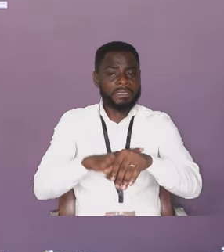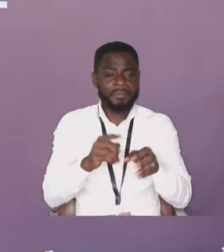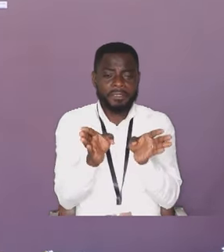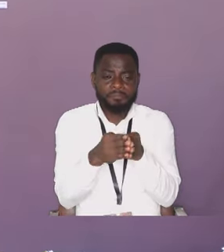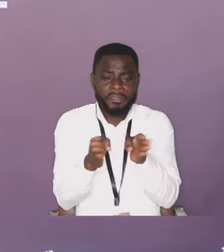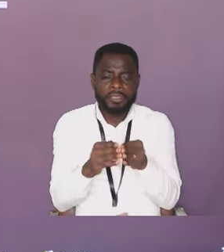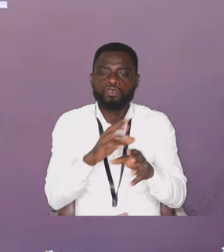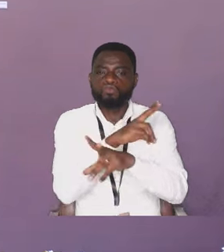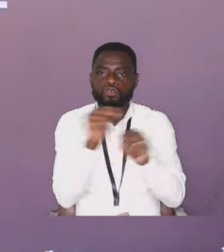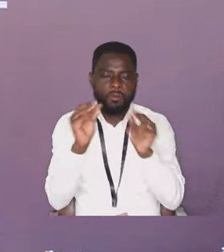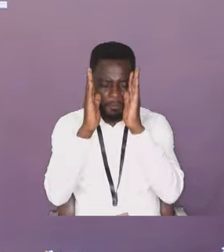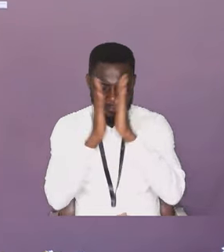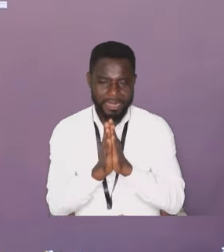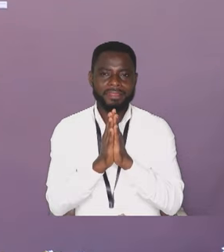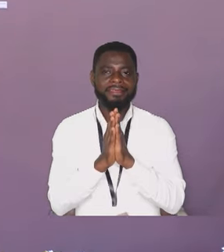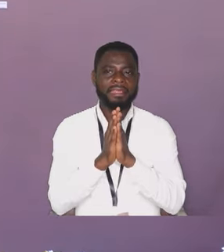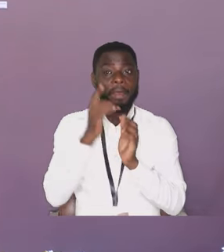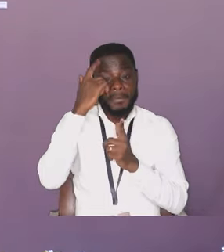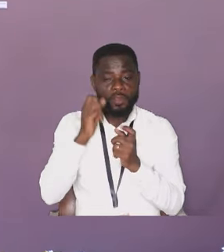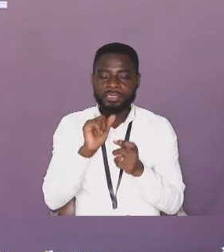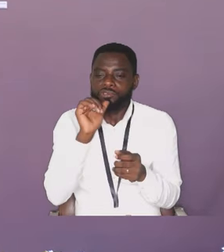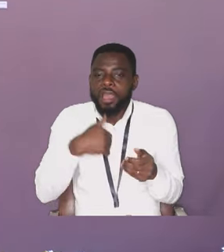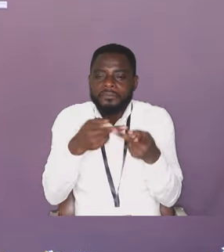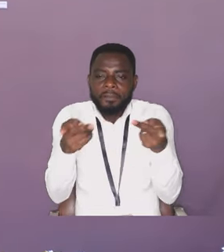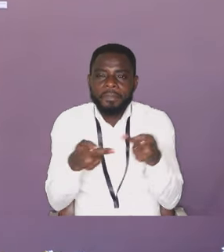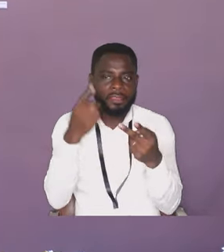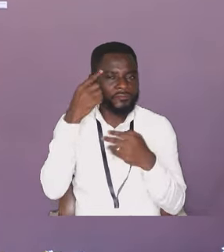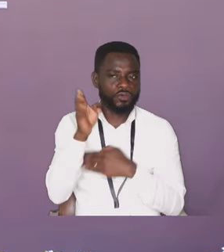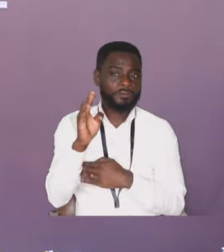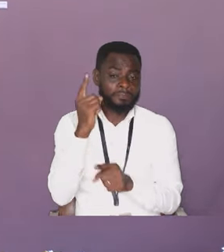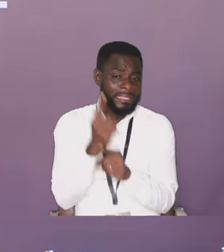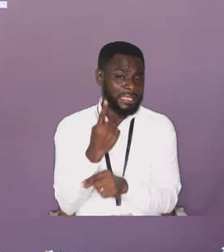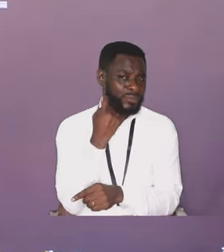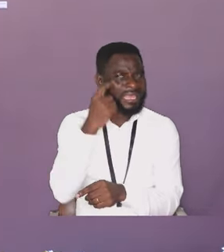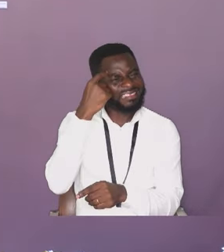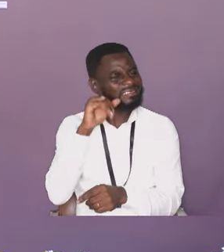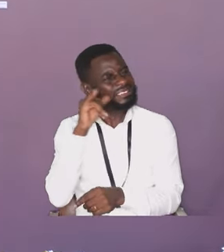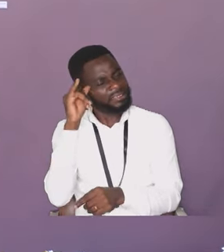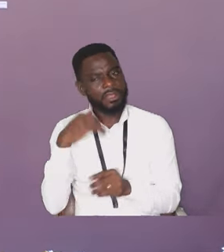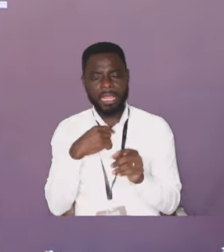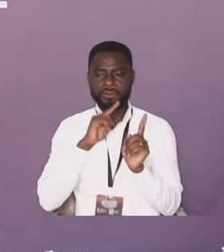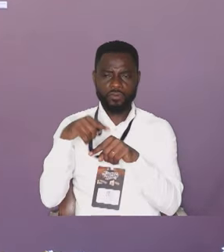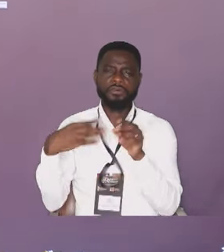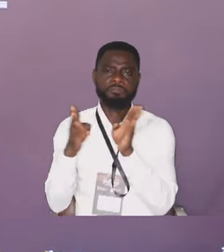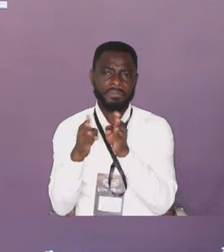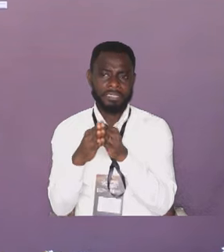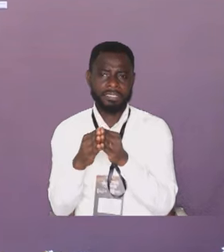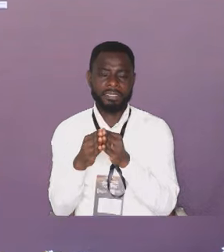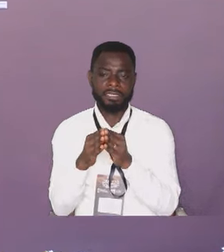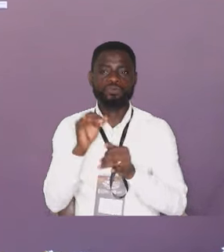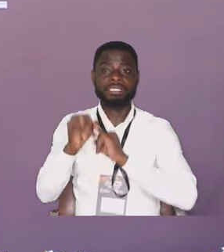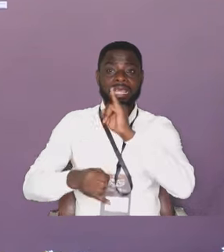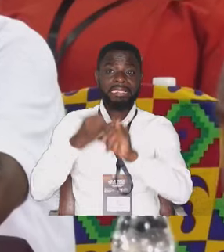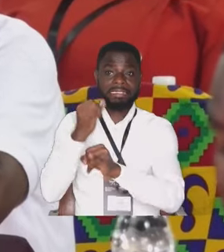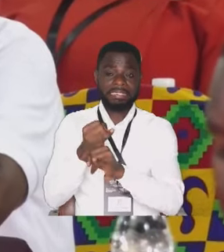no prayer. Because there is no room for God. Just recently, I think yesterday or so, I had a meeting, and it was an international